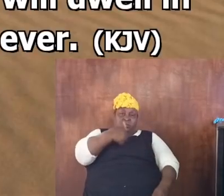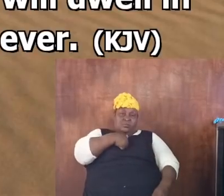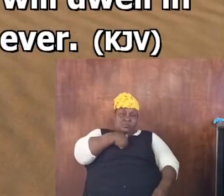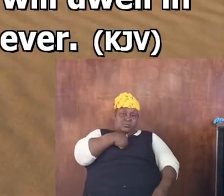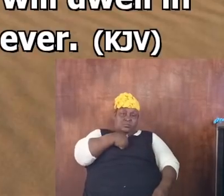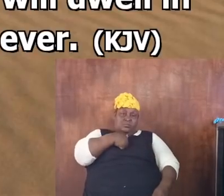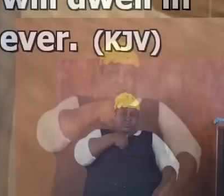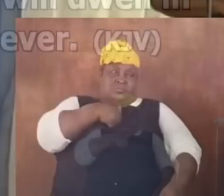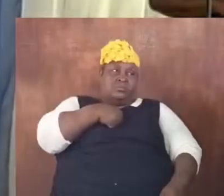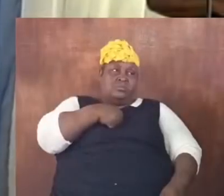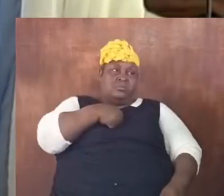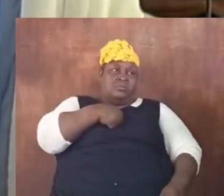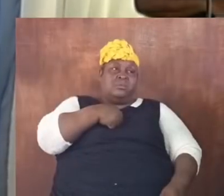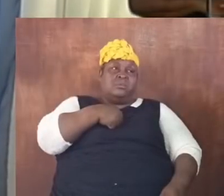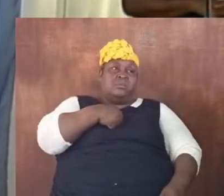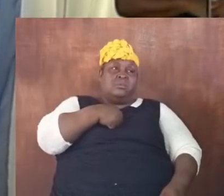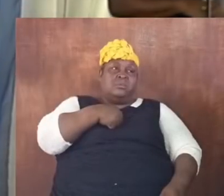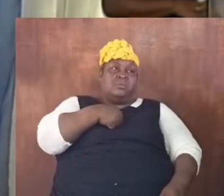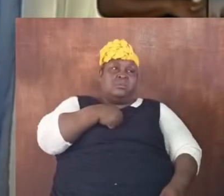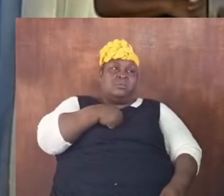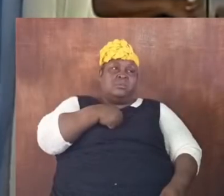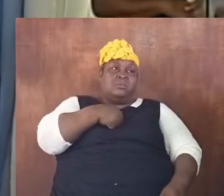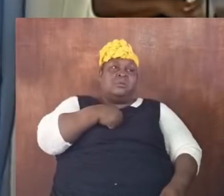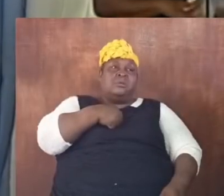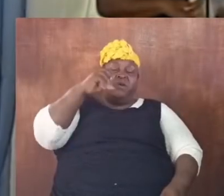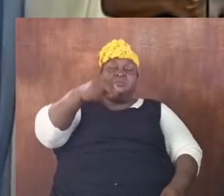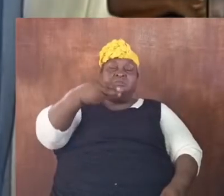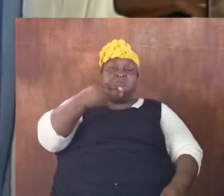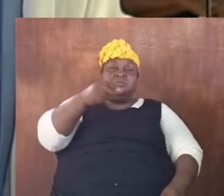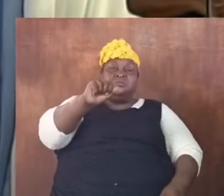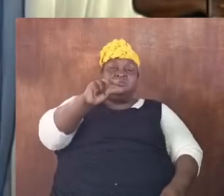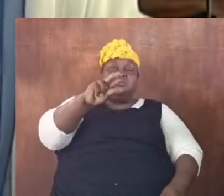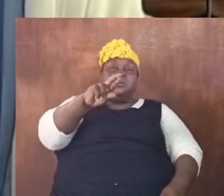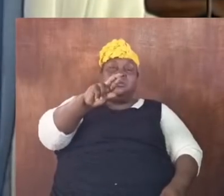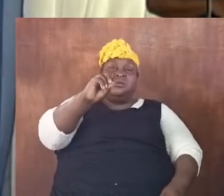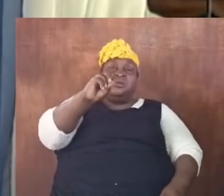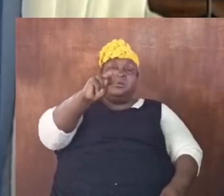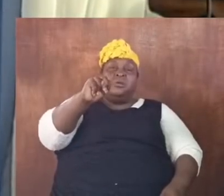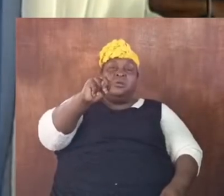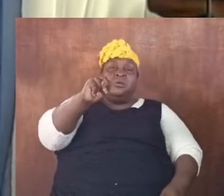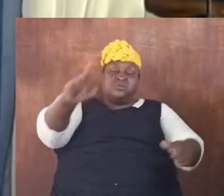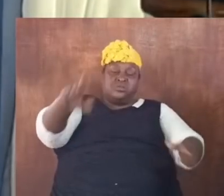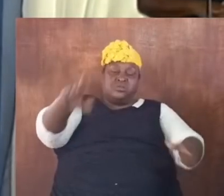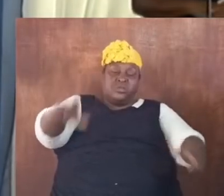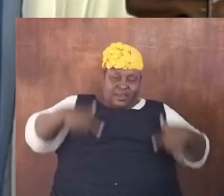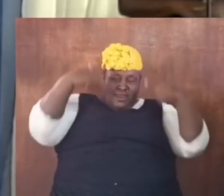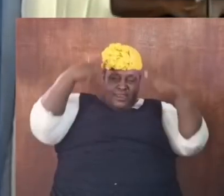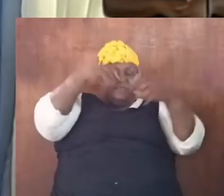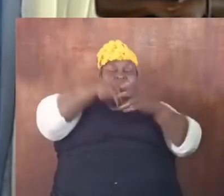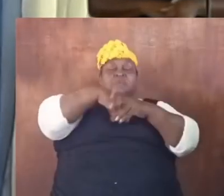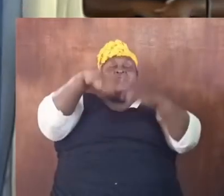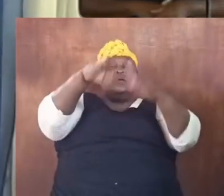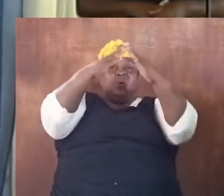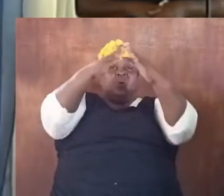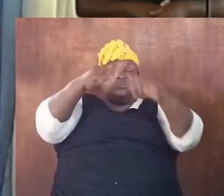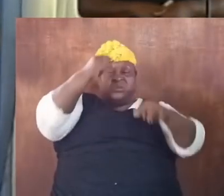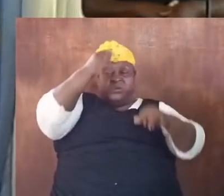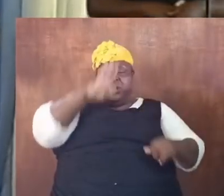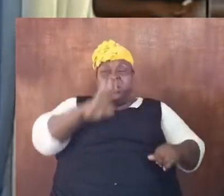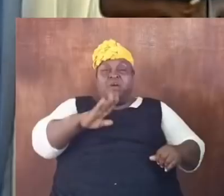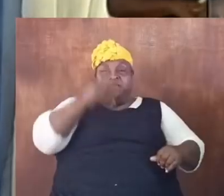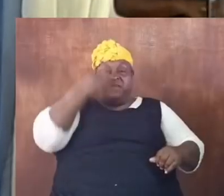name. For Malaika shall dwell in the house of the Lord forever and